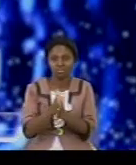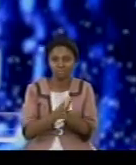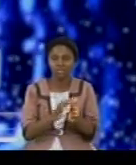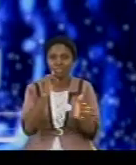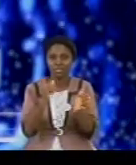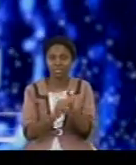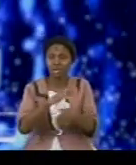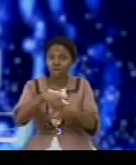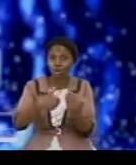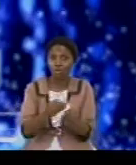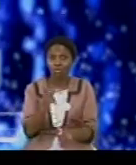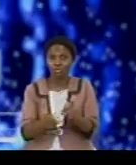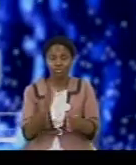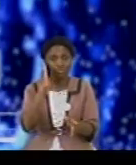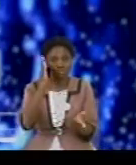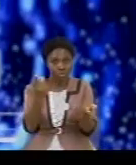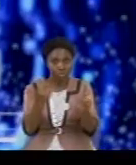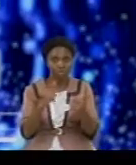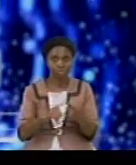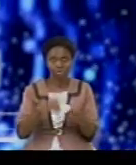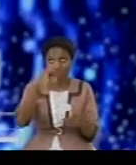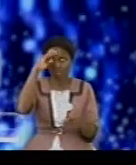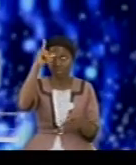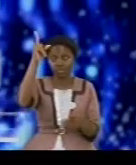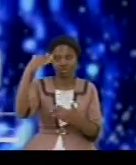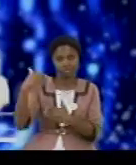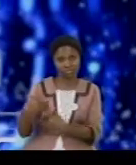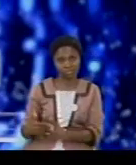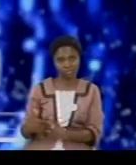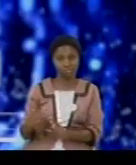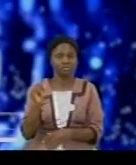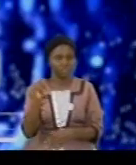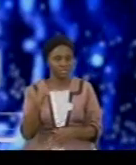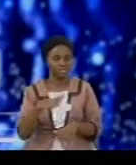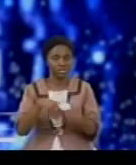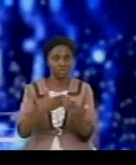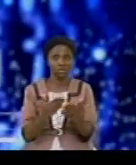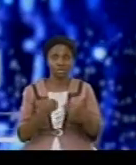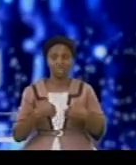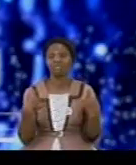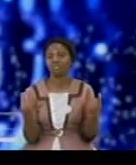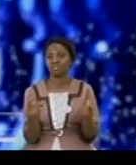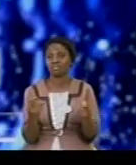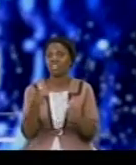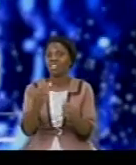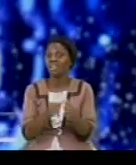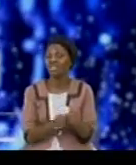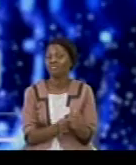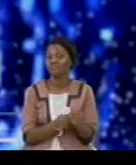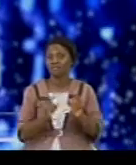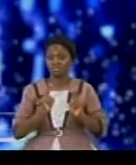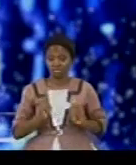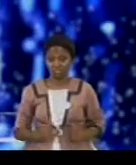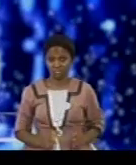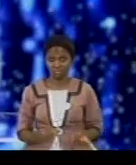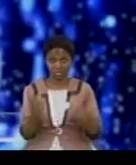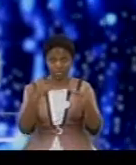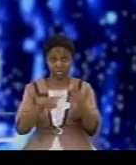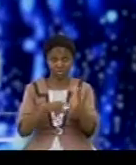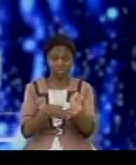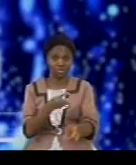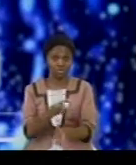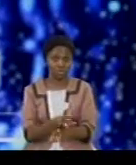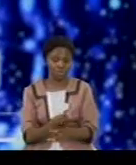side. Yes, all have sinned. Every human being that has come to this world, all that have come through